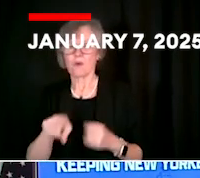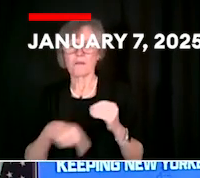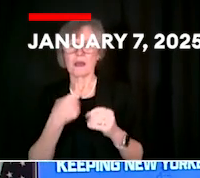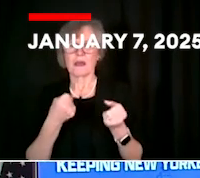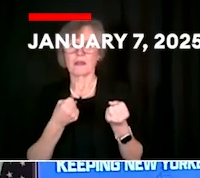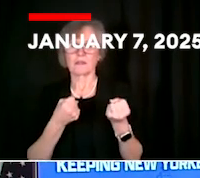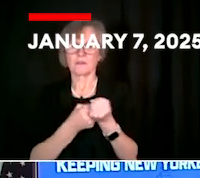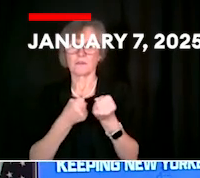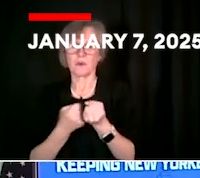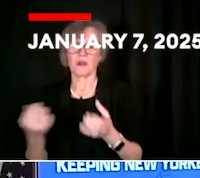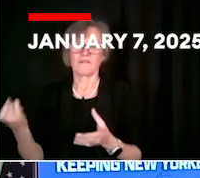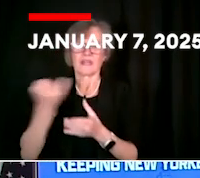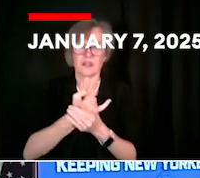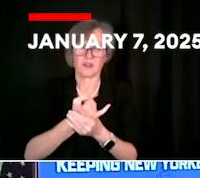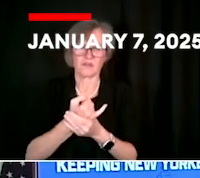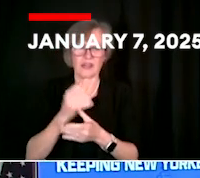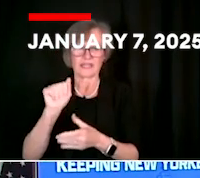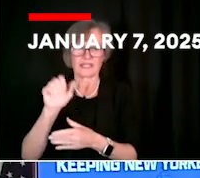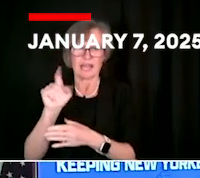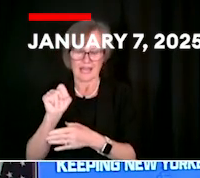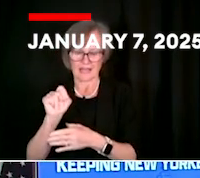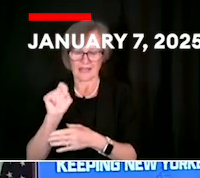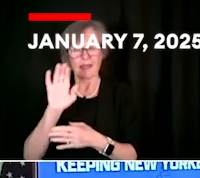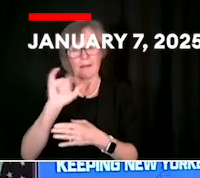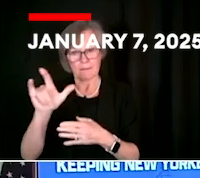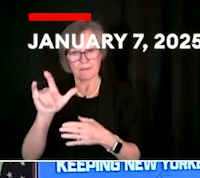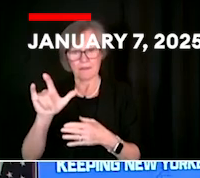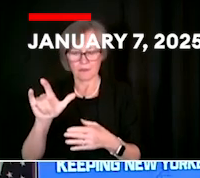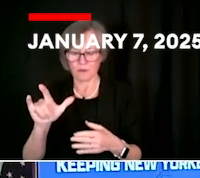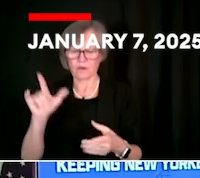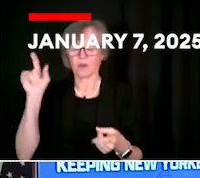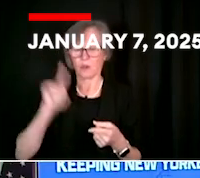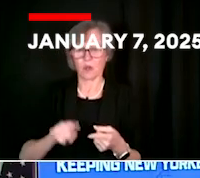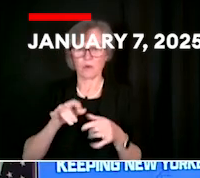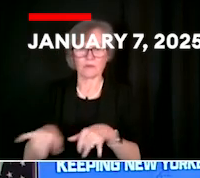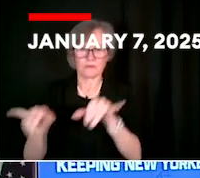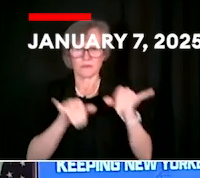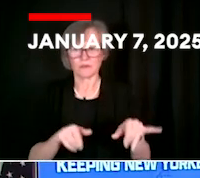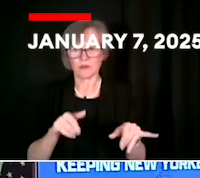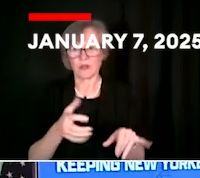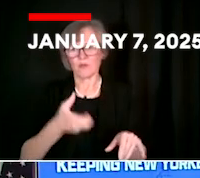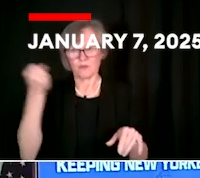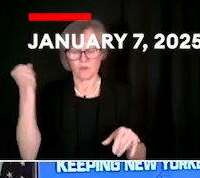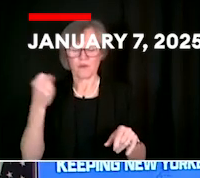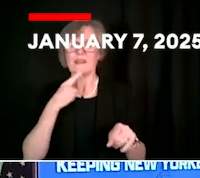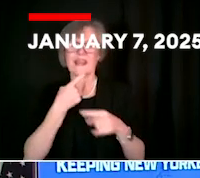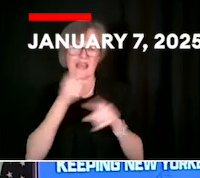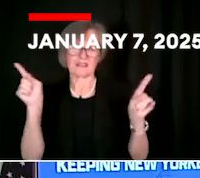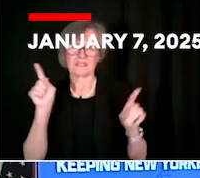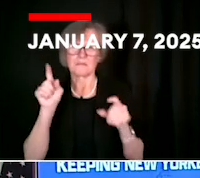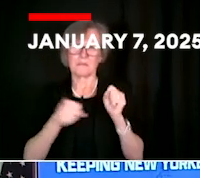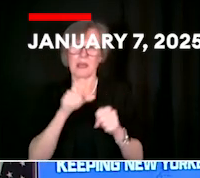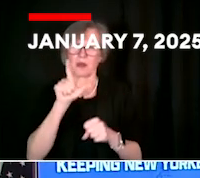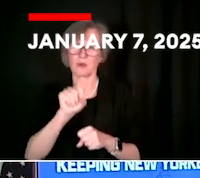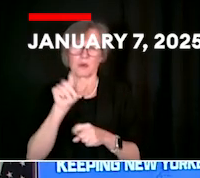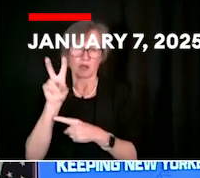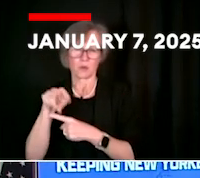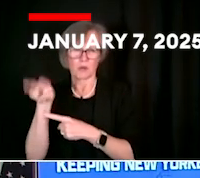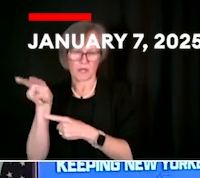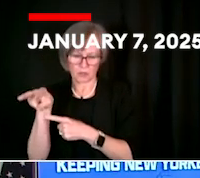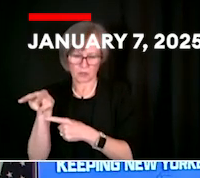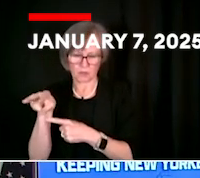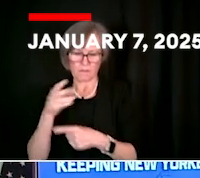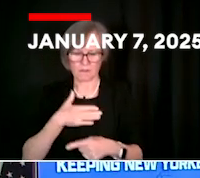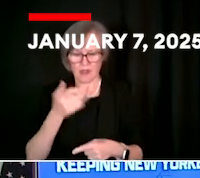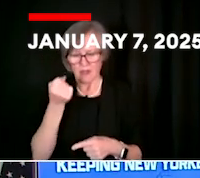Interventions Act. Yes. This bill would codify the lower standard for removals that you announced back in 2022. My understanding is that